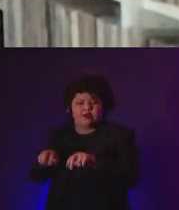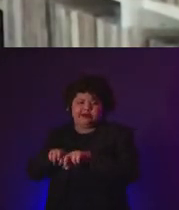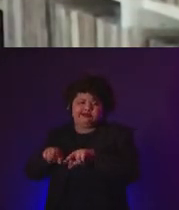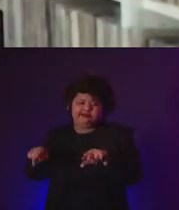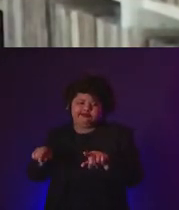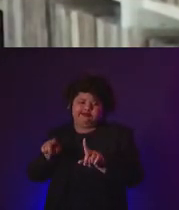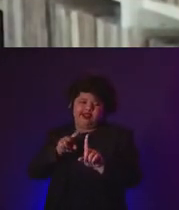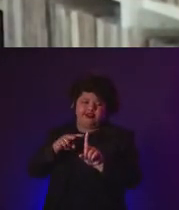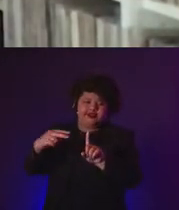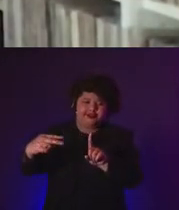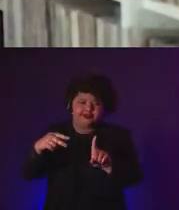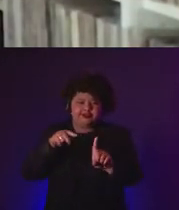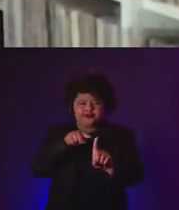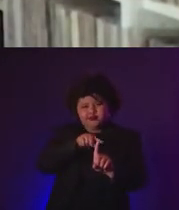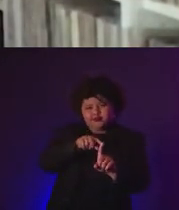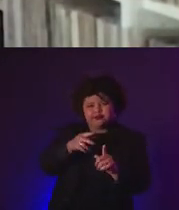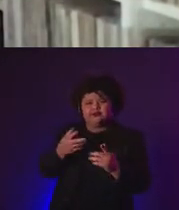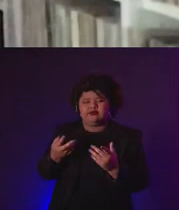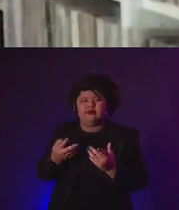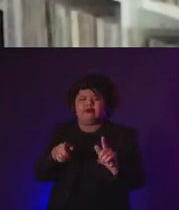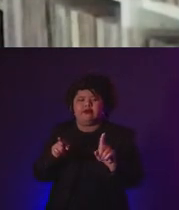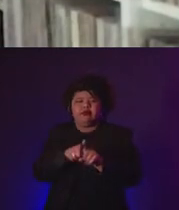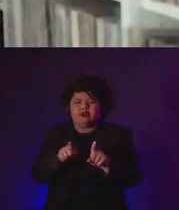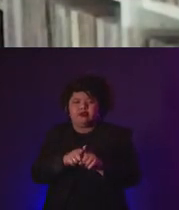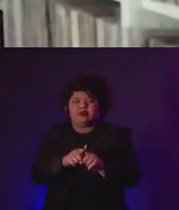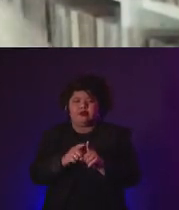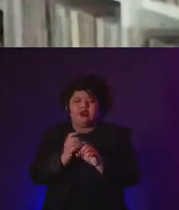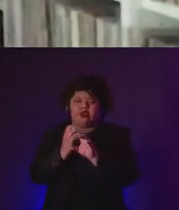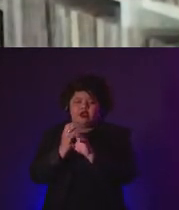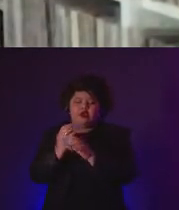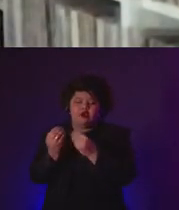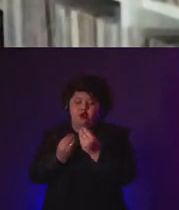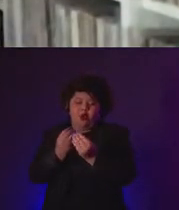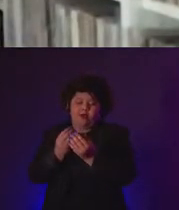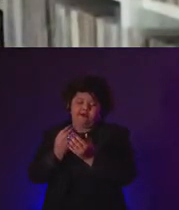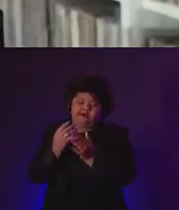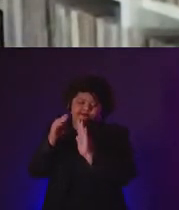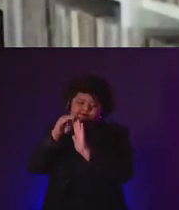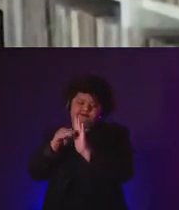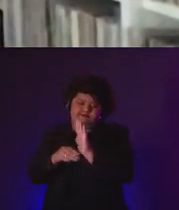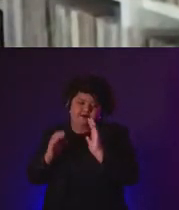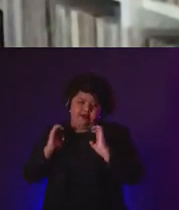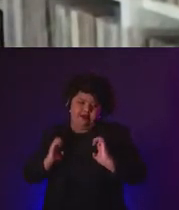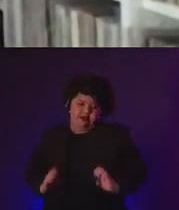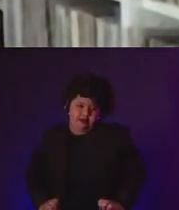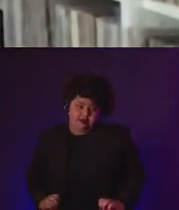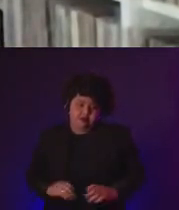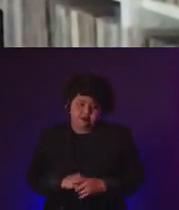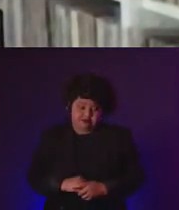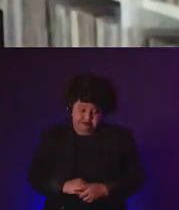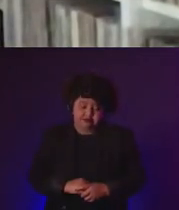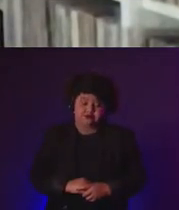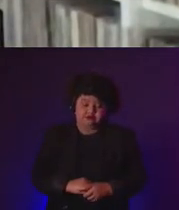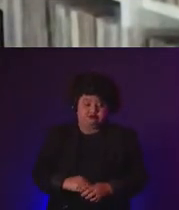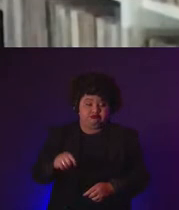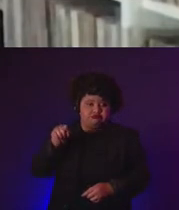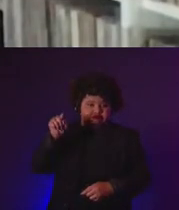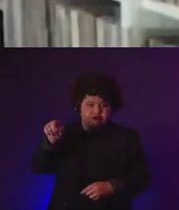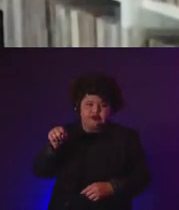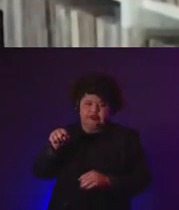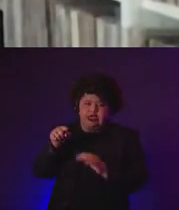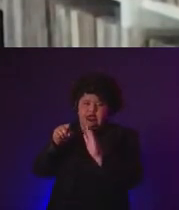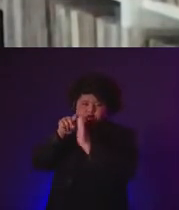public confidence in the profession. And Phil wowed the ASNE with a brilliant analysis based on